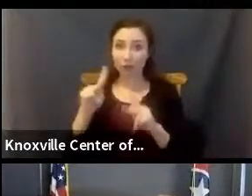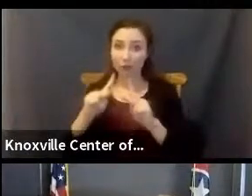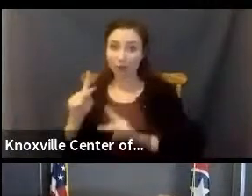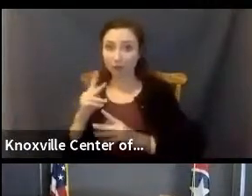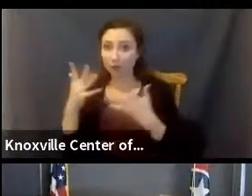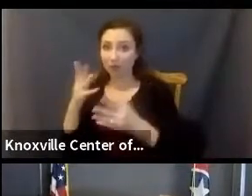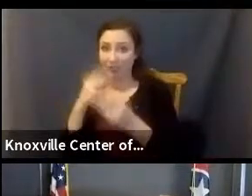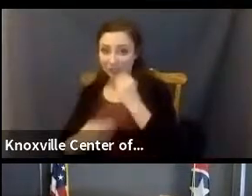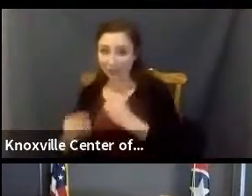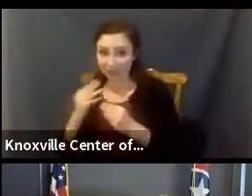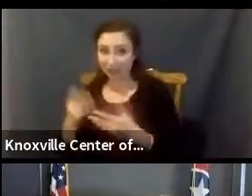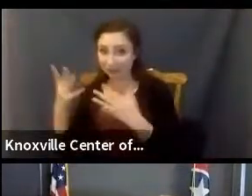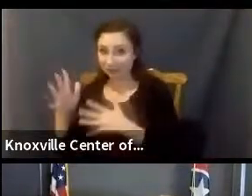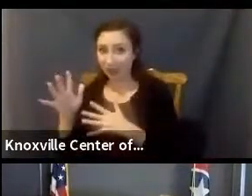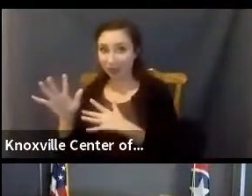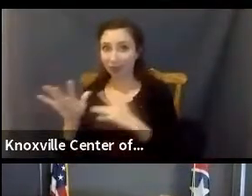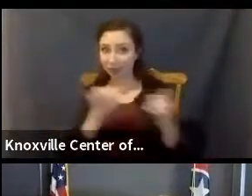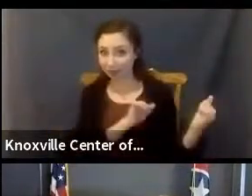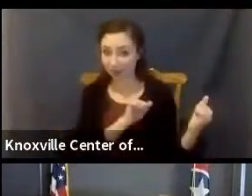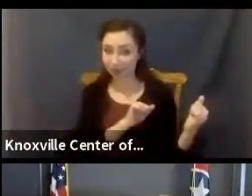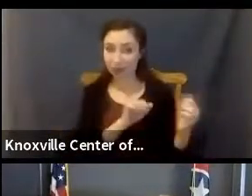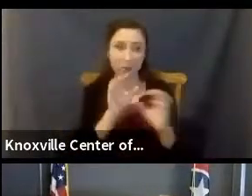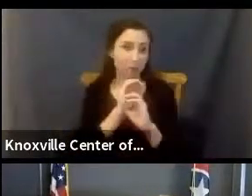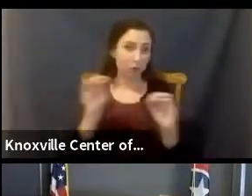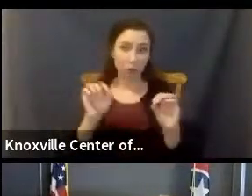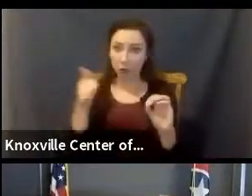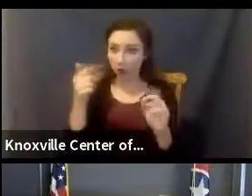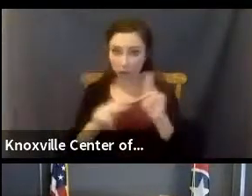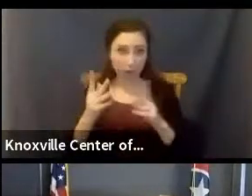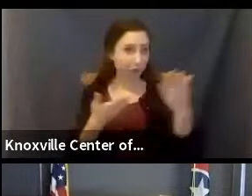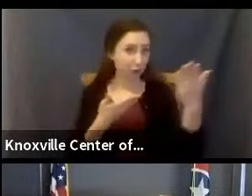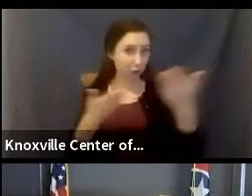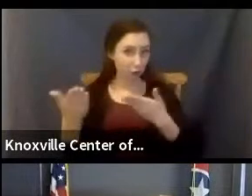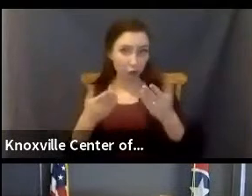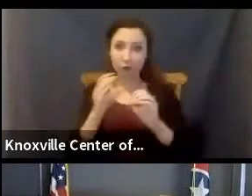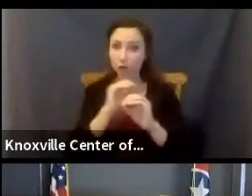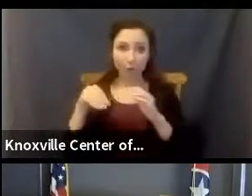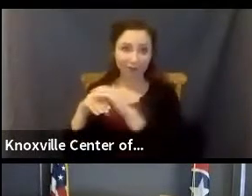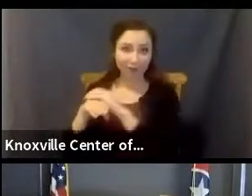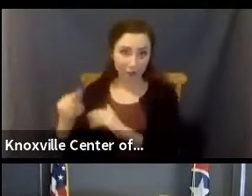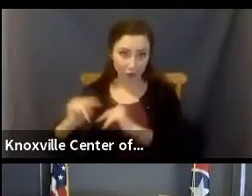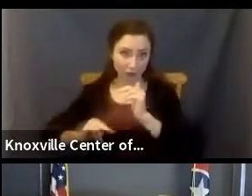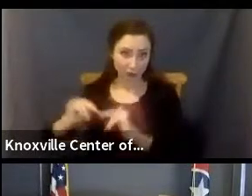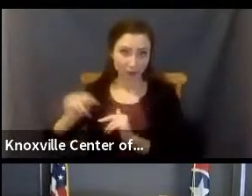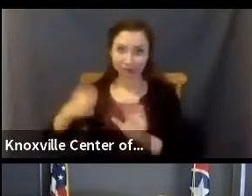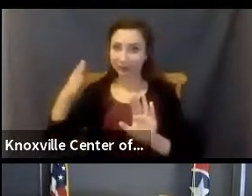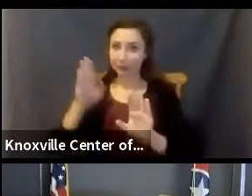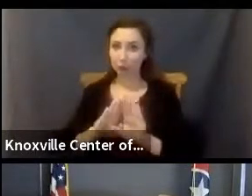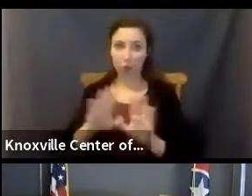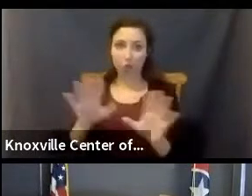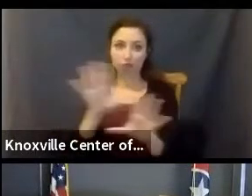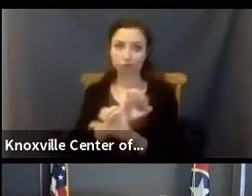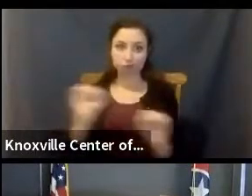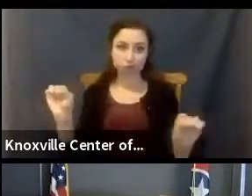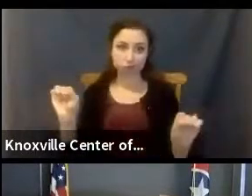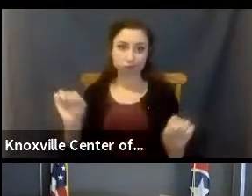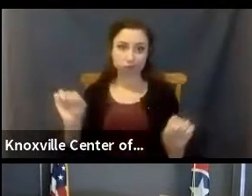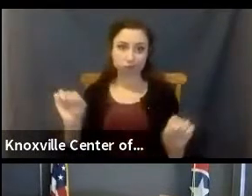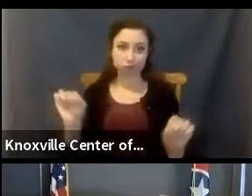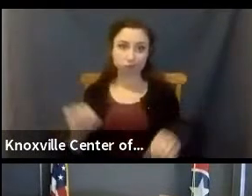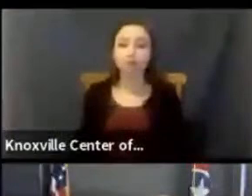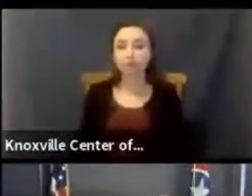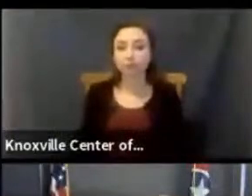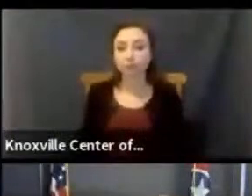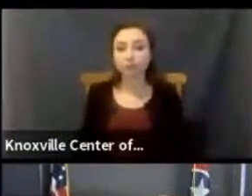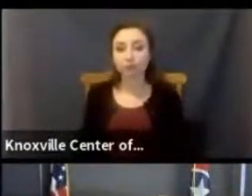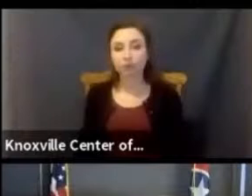their meal, and then let them out, but nobody else gets served, nobody else comes in. It's cut and dried that way. If